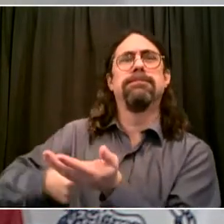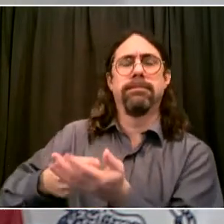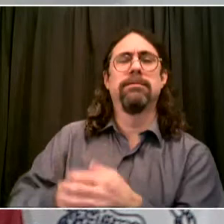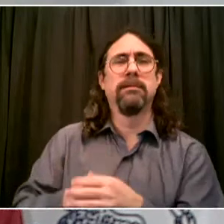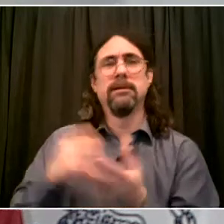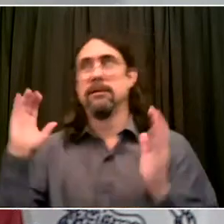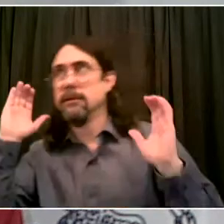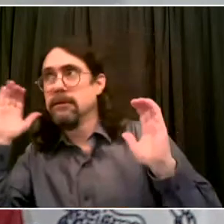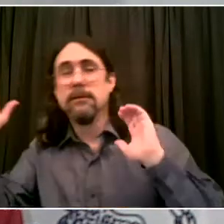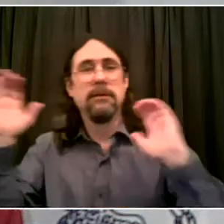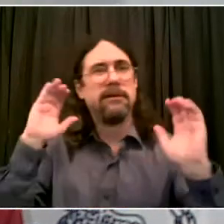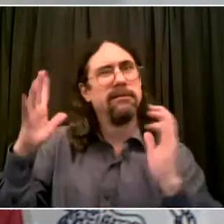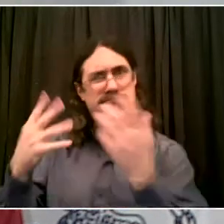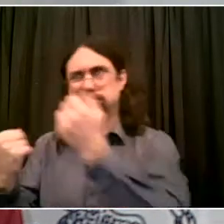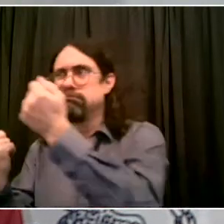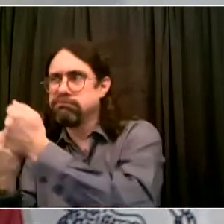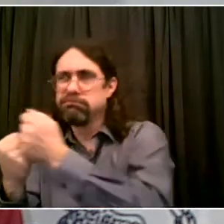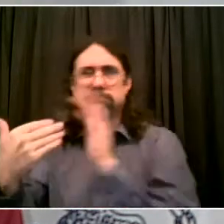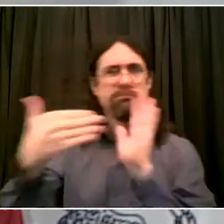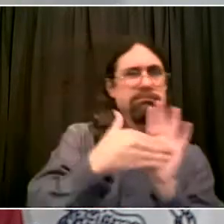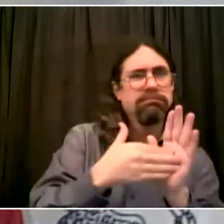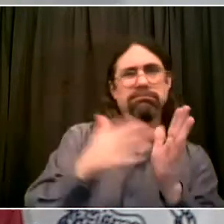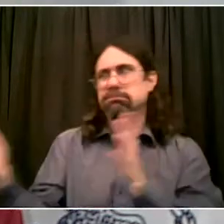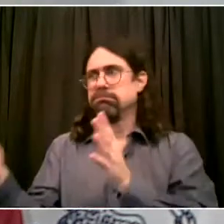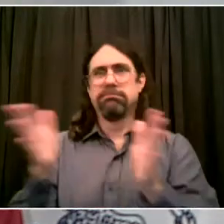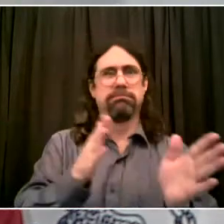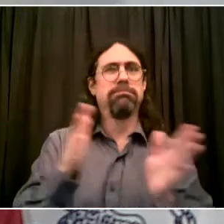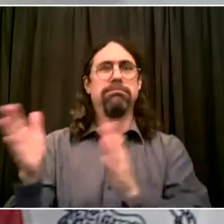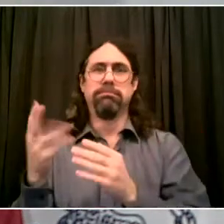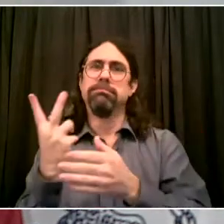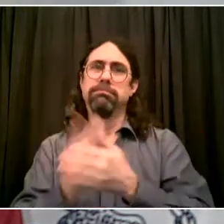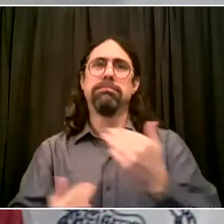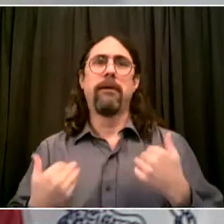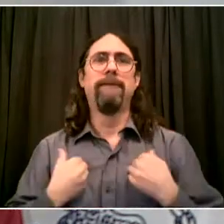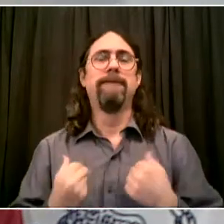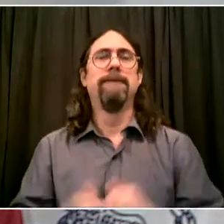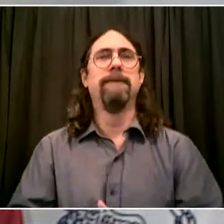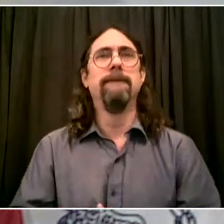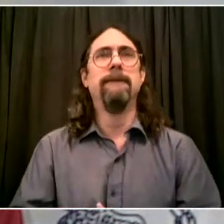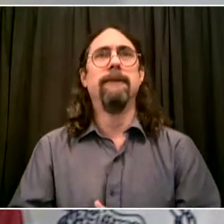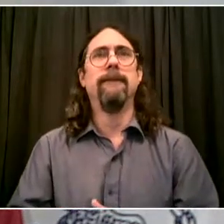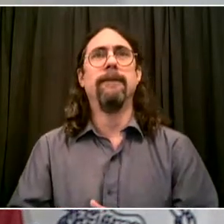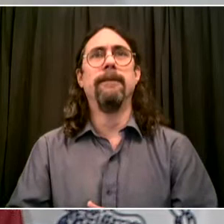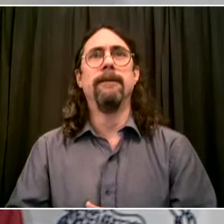that is about how someone becomes a citizen and gets involved in a society in a different way.